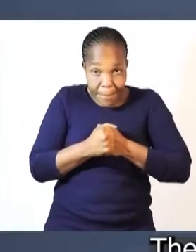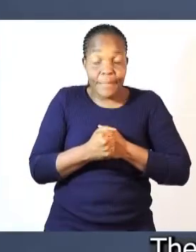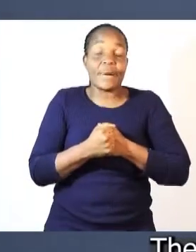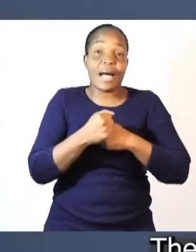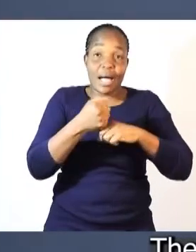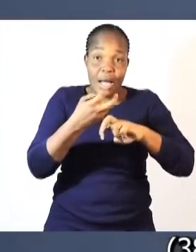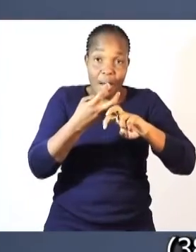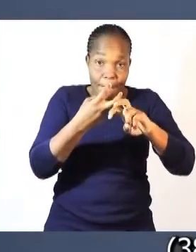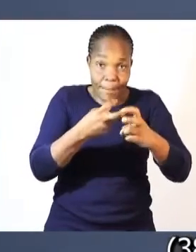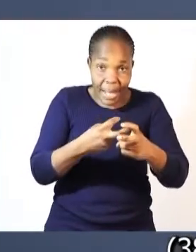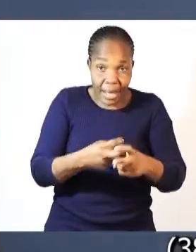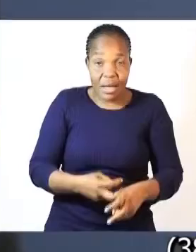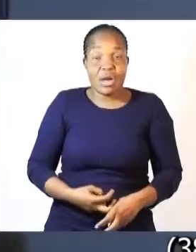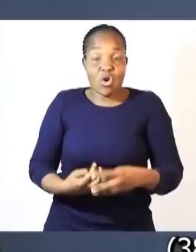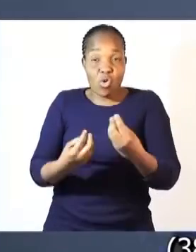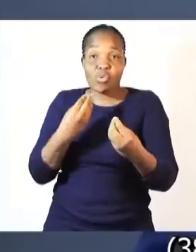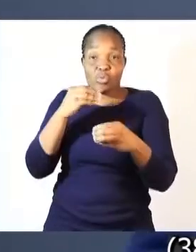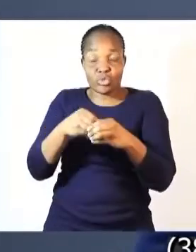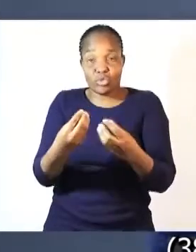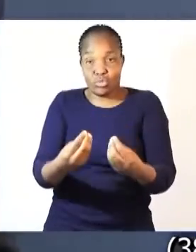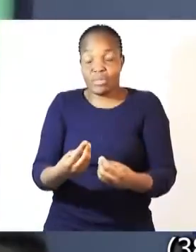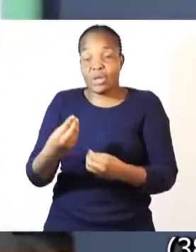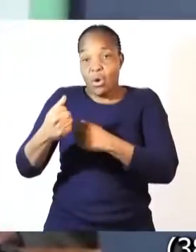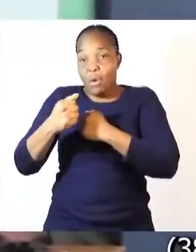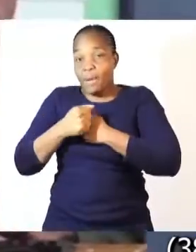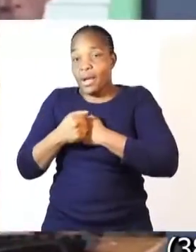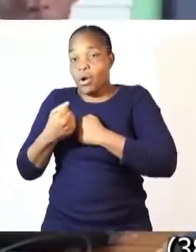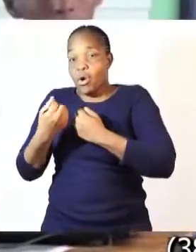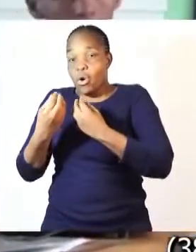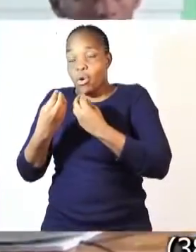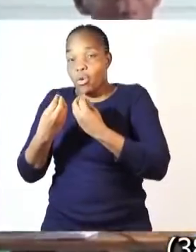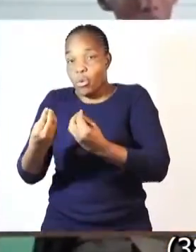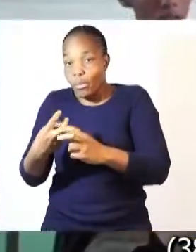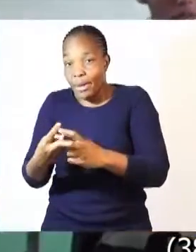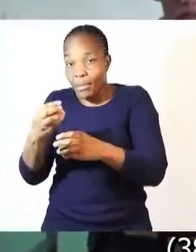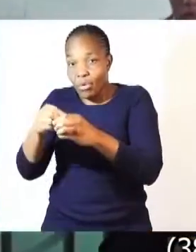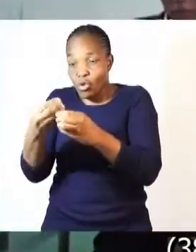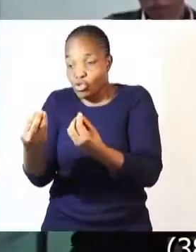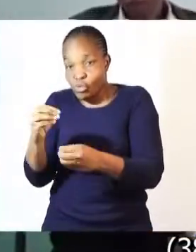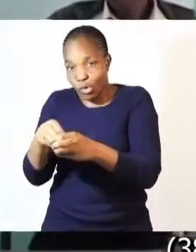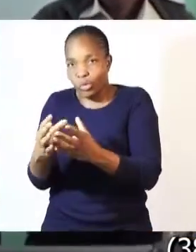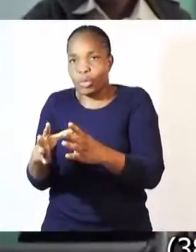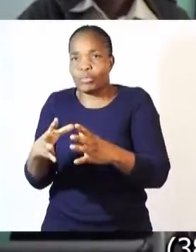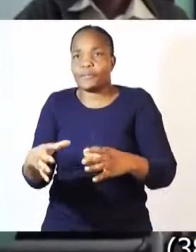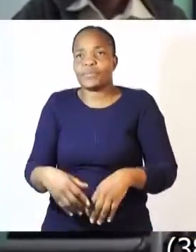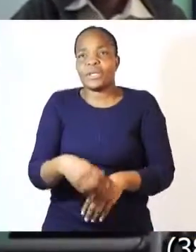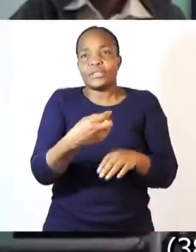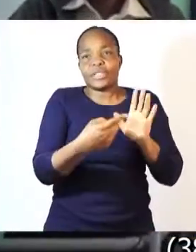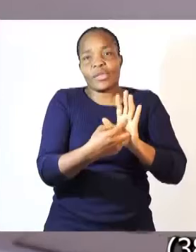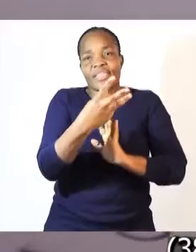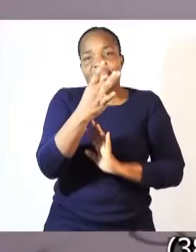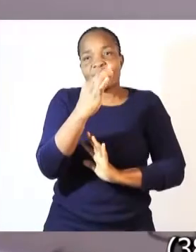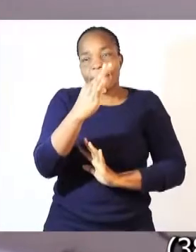disabilities than those without, 38% versus 6.2%. There is also a significant